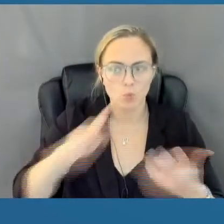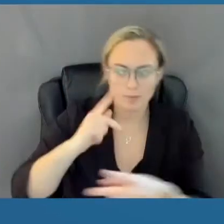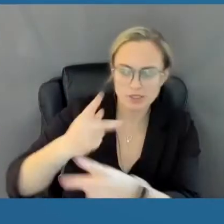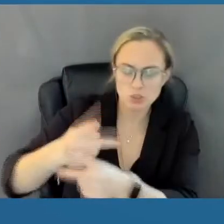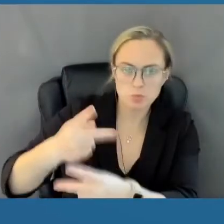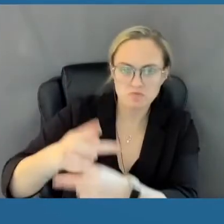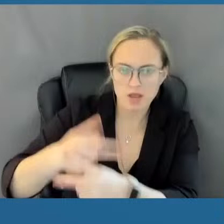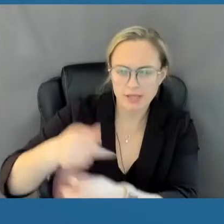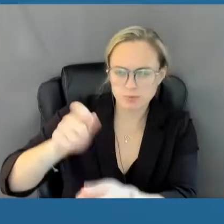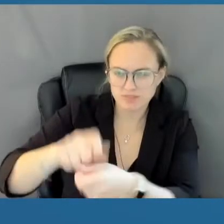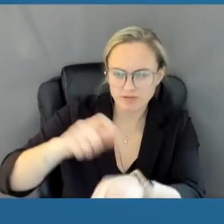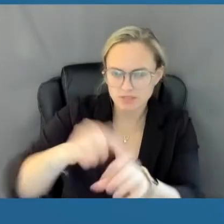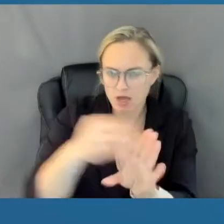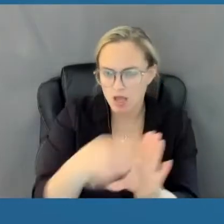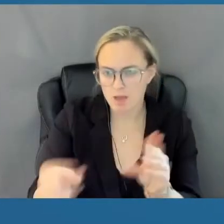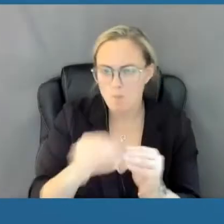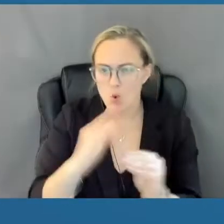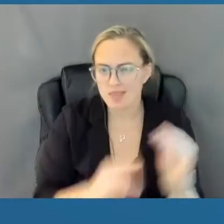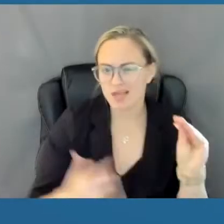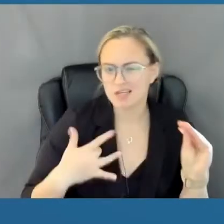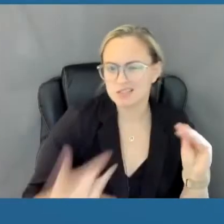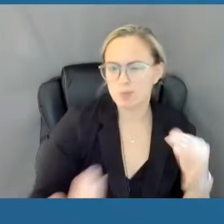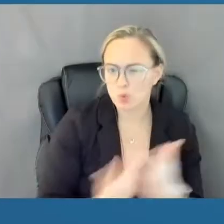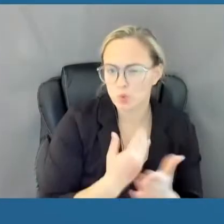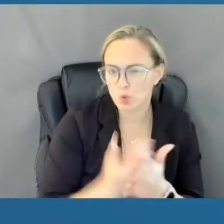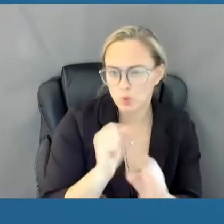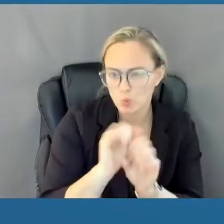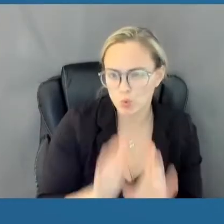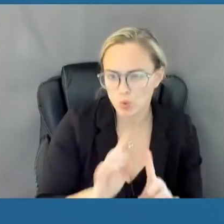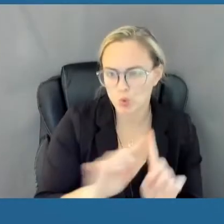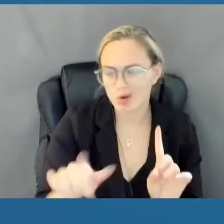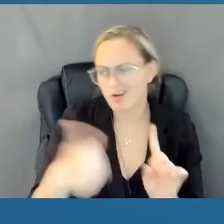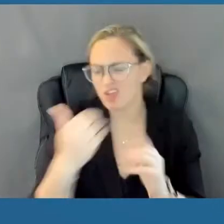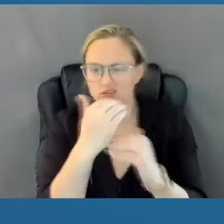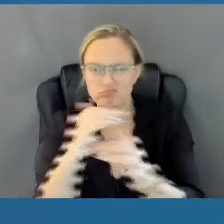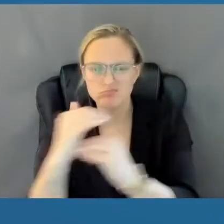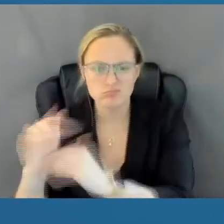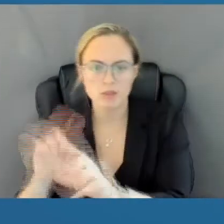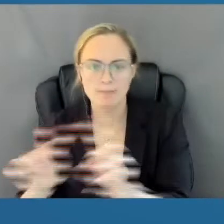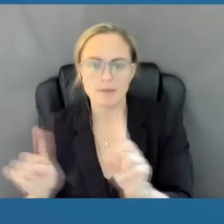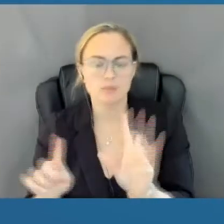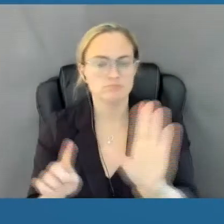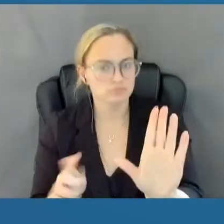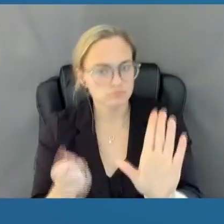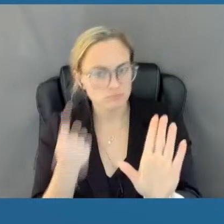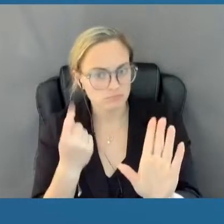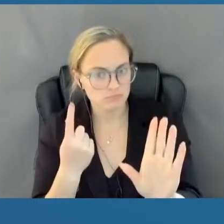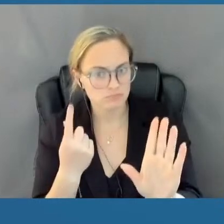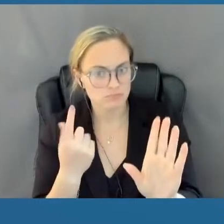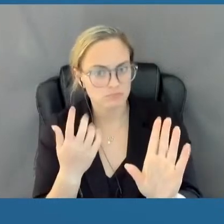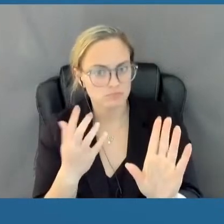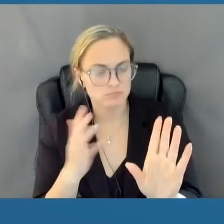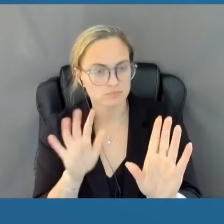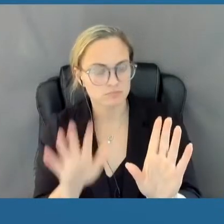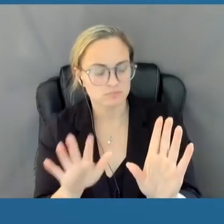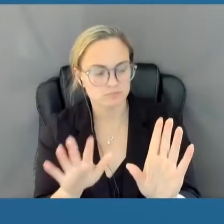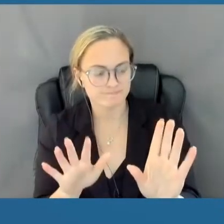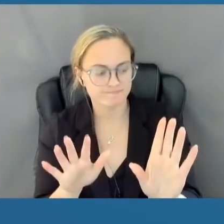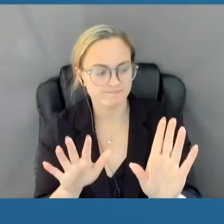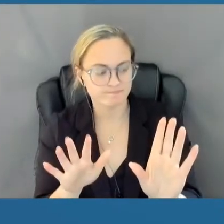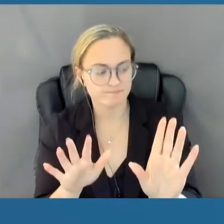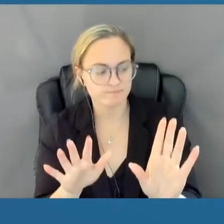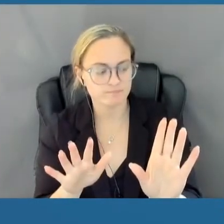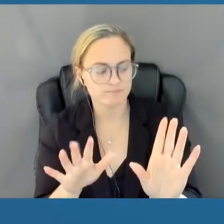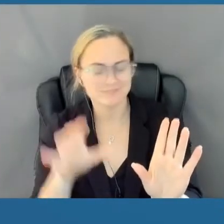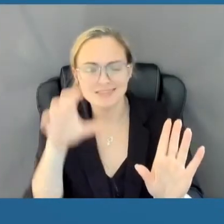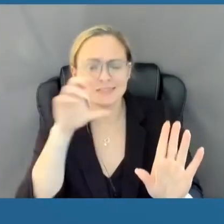certain time, longer than a new employee would be, and have other constraints. So, and also, there was this presumption that we're